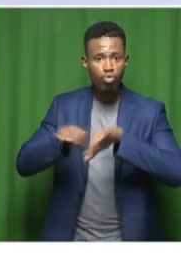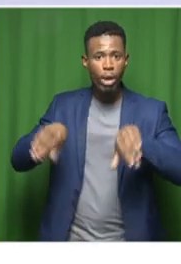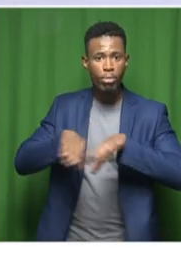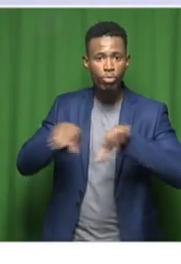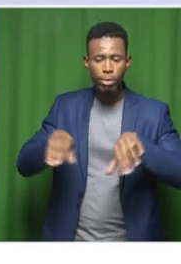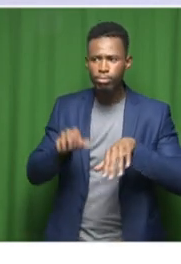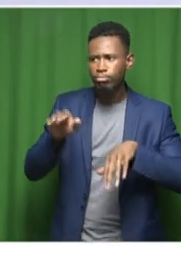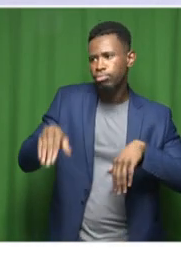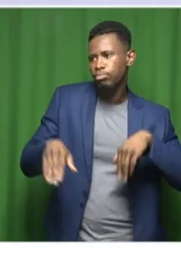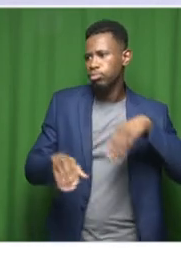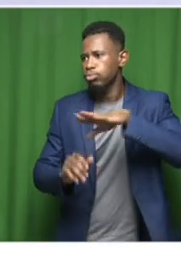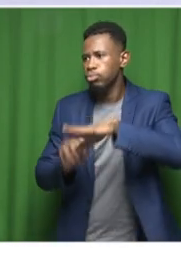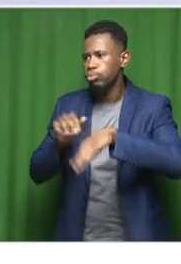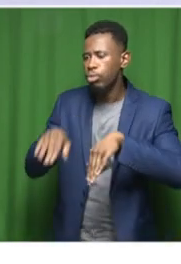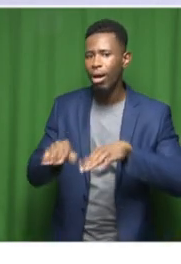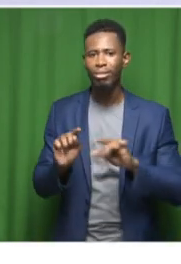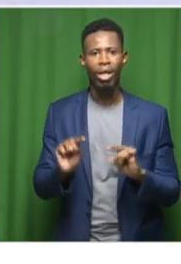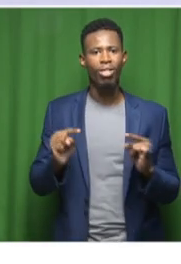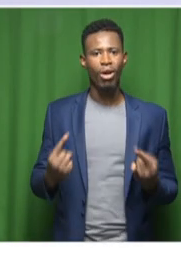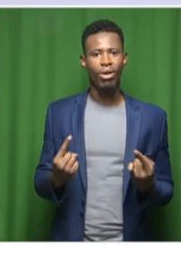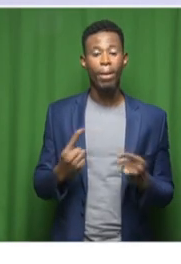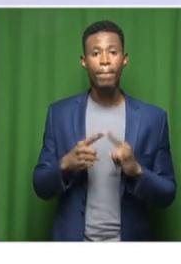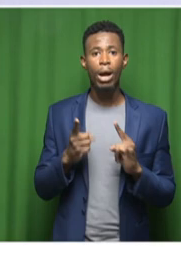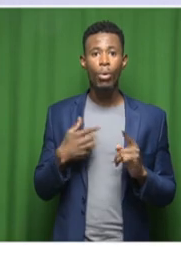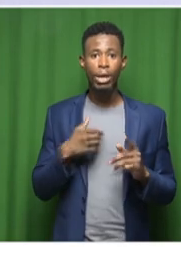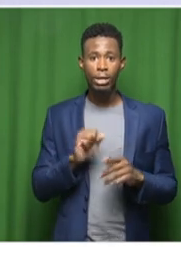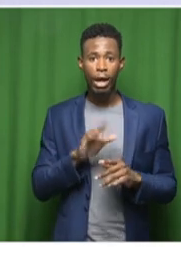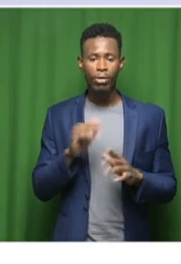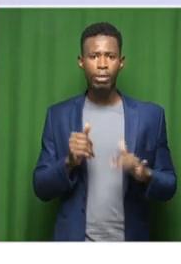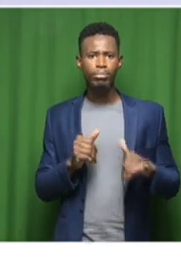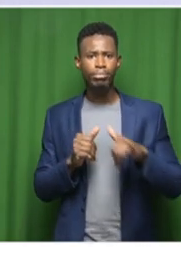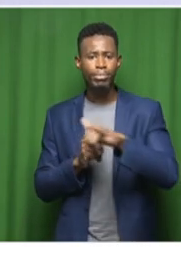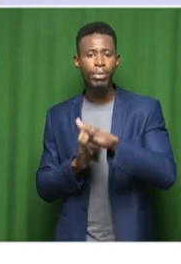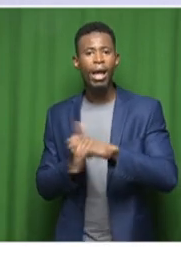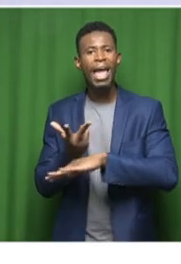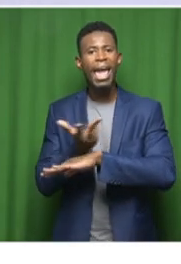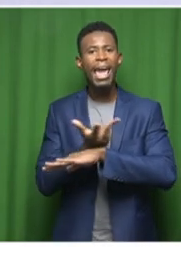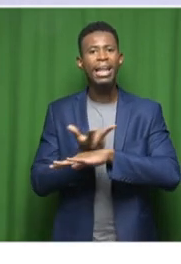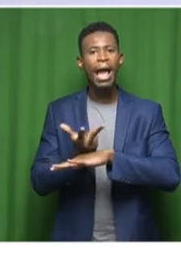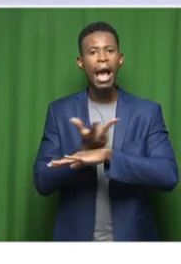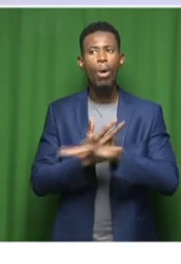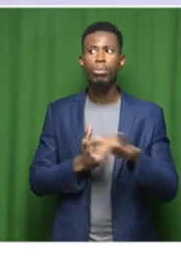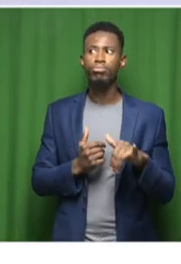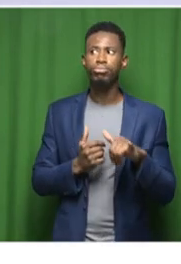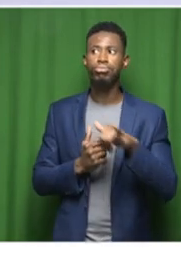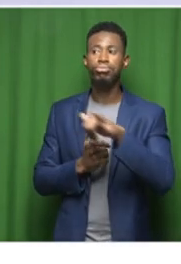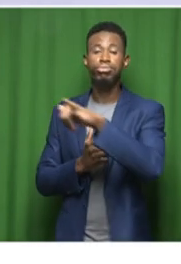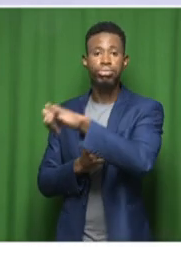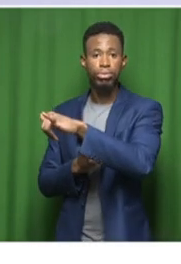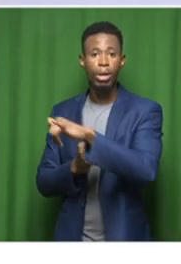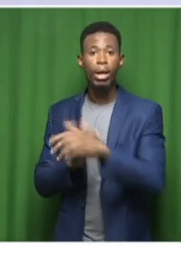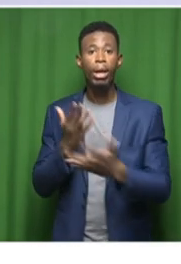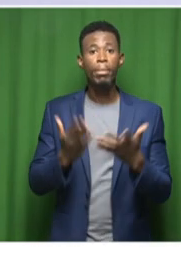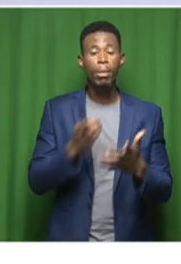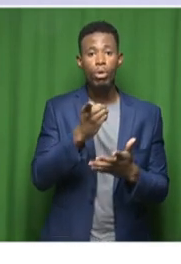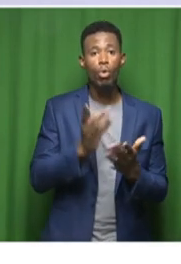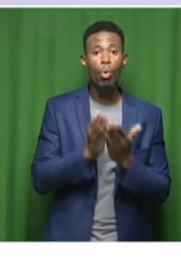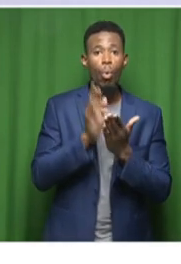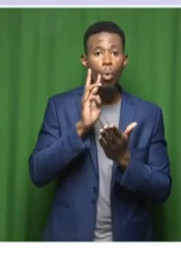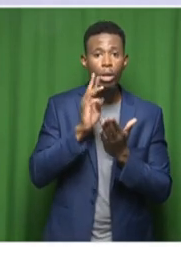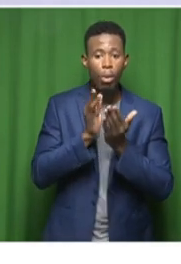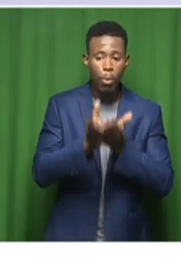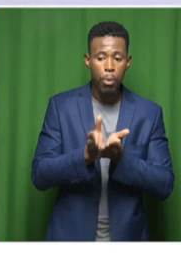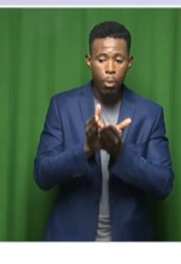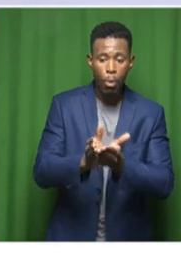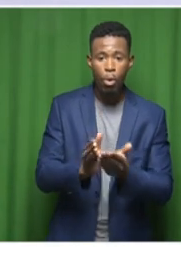that opportunity to fly for 8 hours to a country that can actually take you 30 days to reach if you have, for instance, to sail in water.